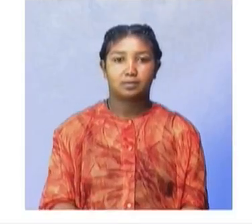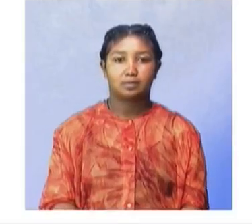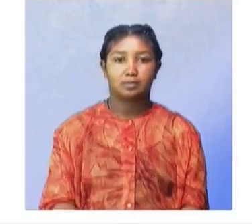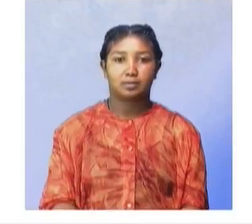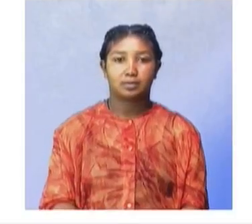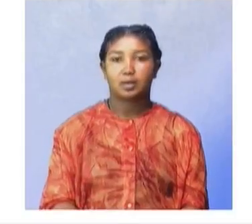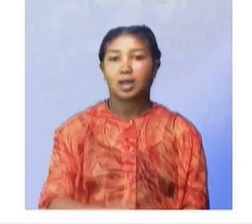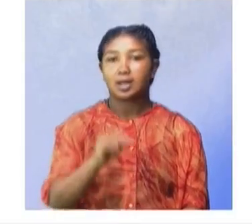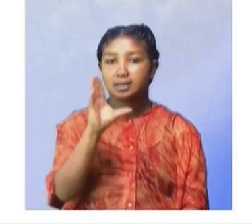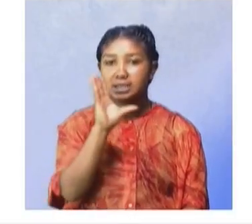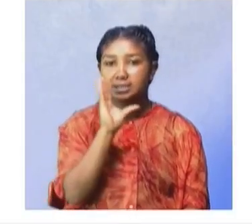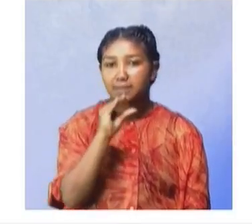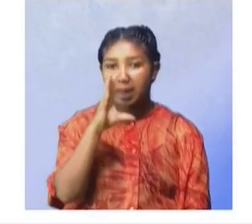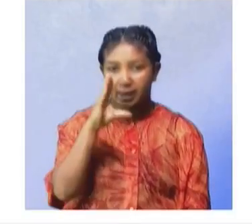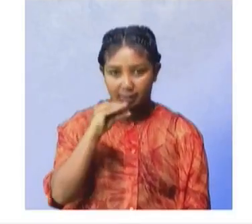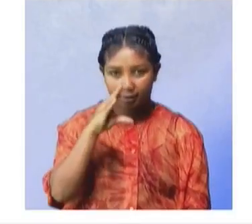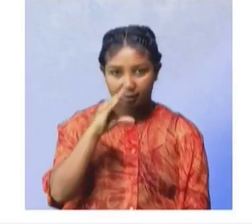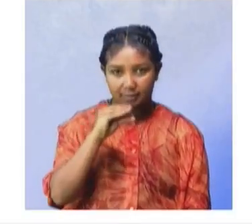speak